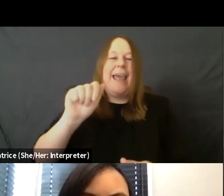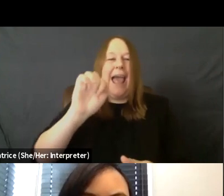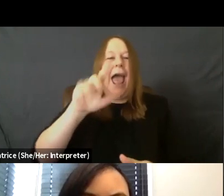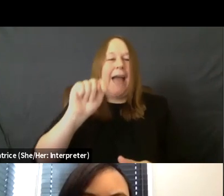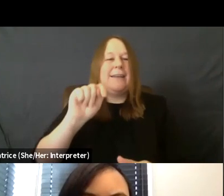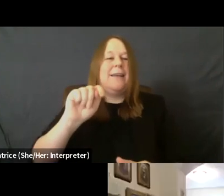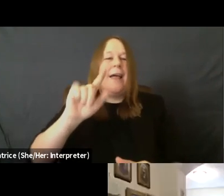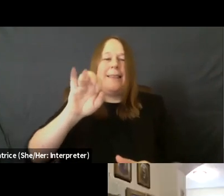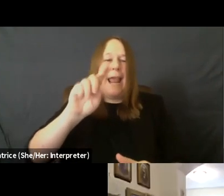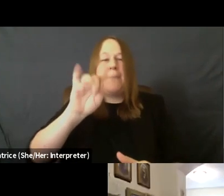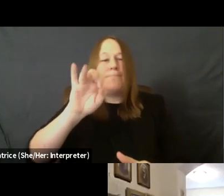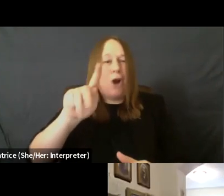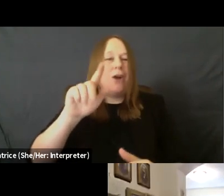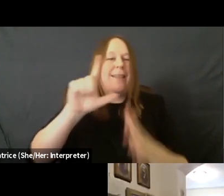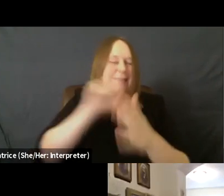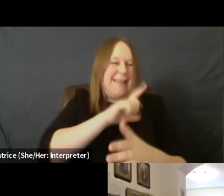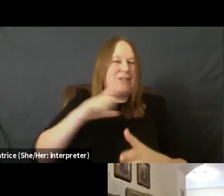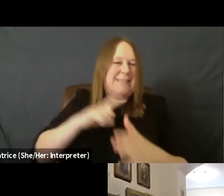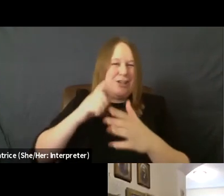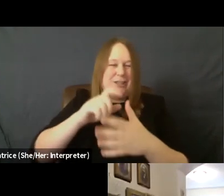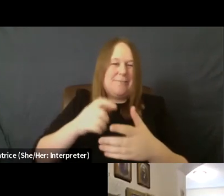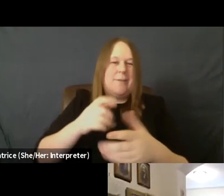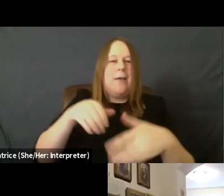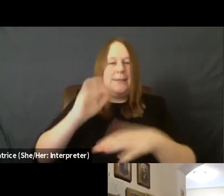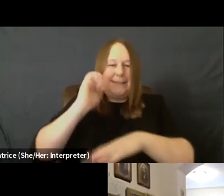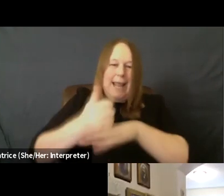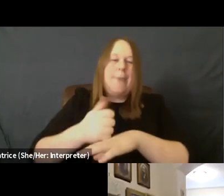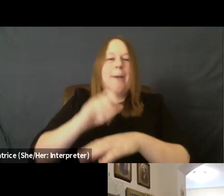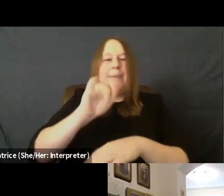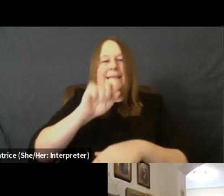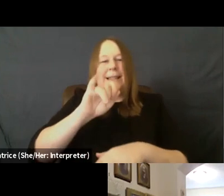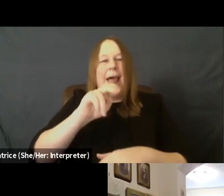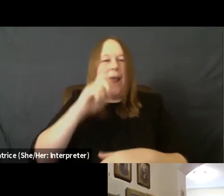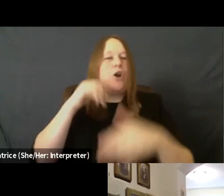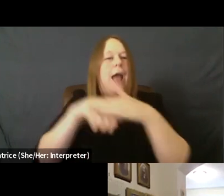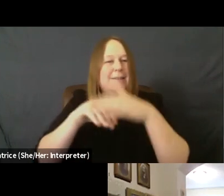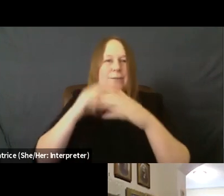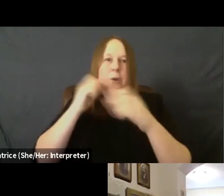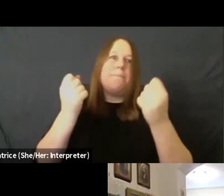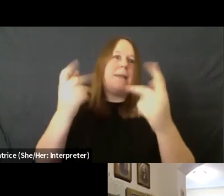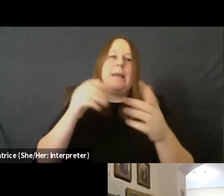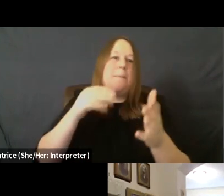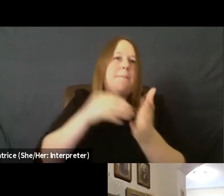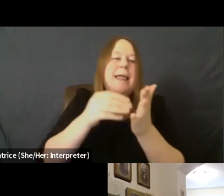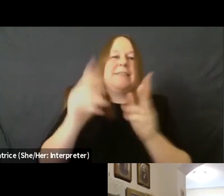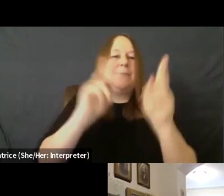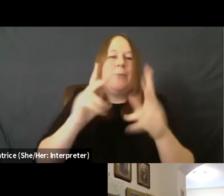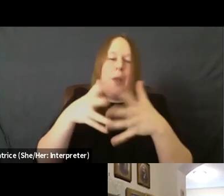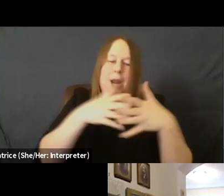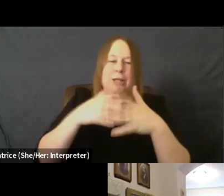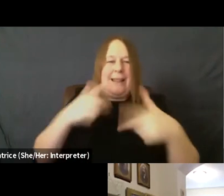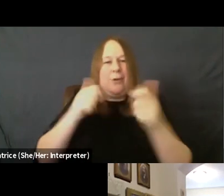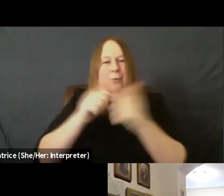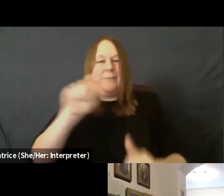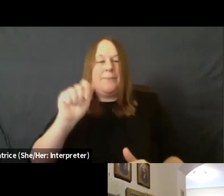legislation mandating baseline levels of access for the millions of Americans living with disabilities. The